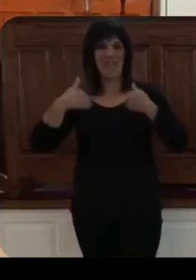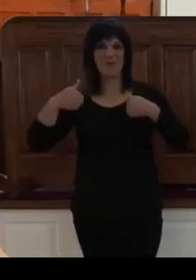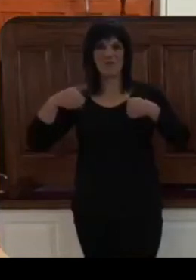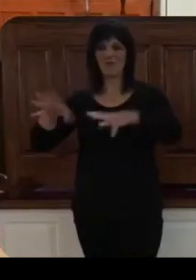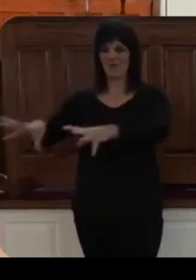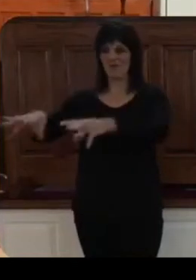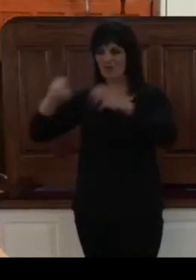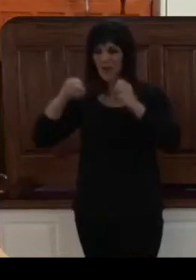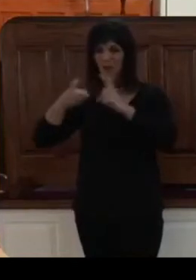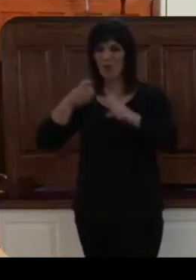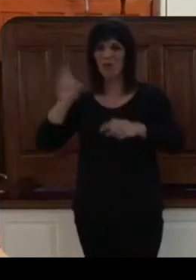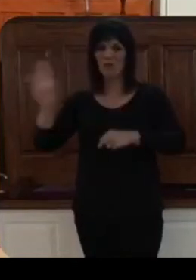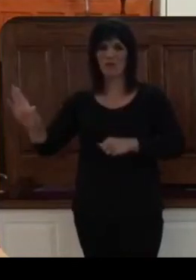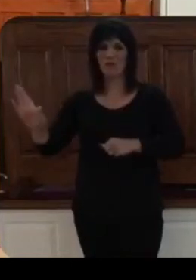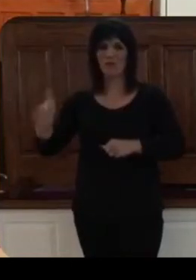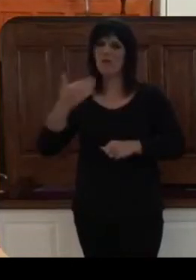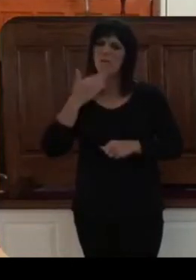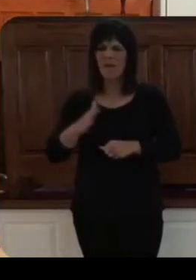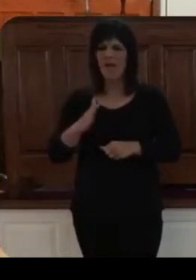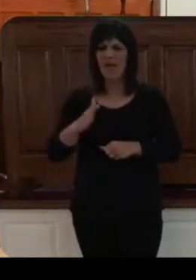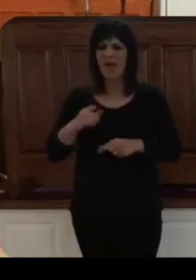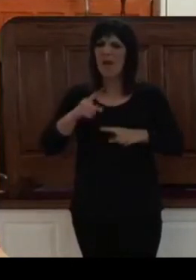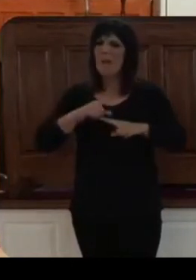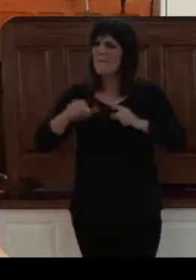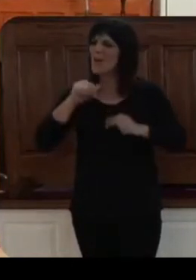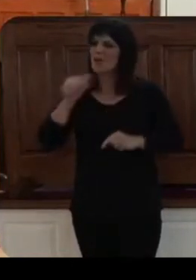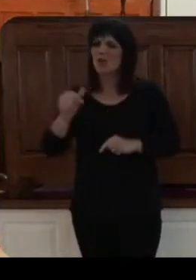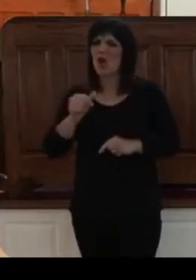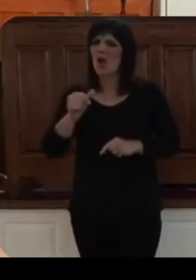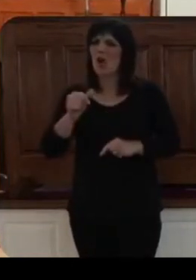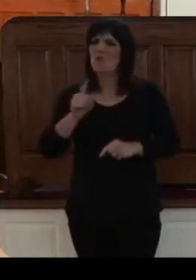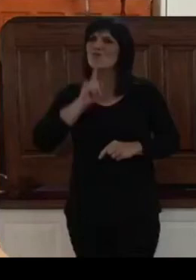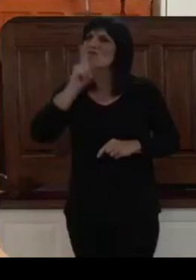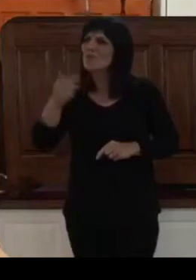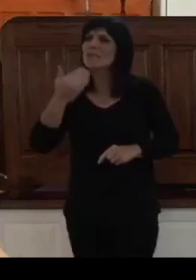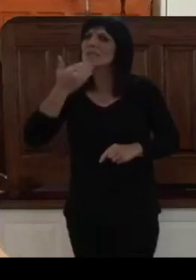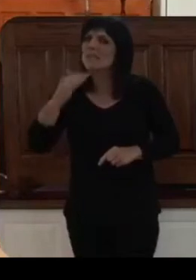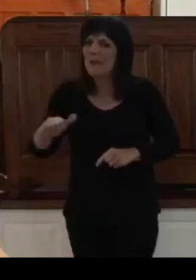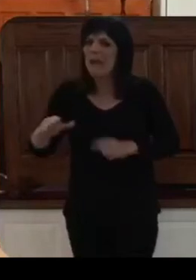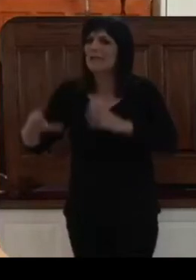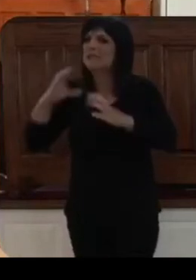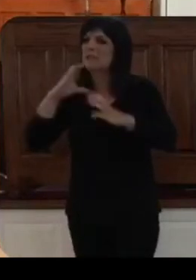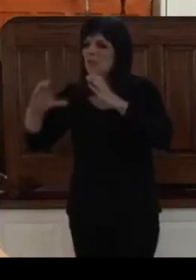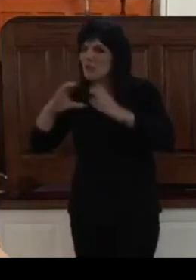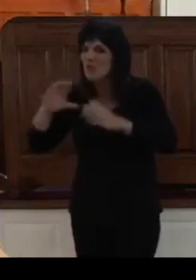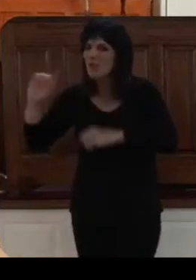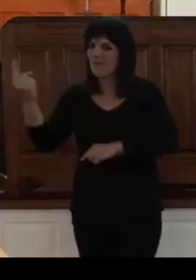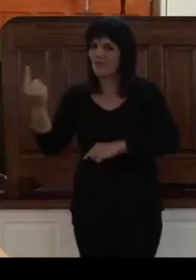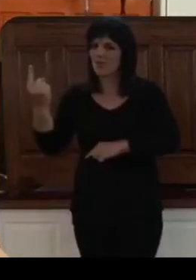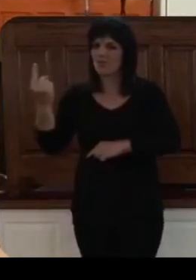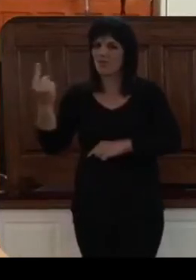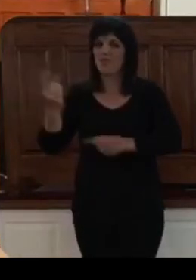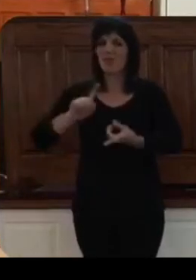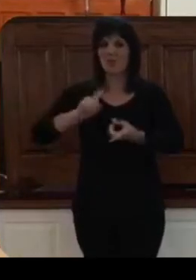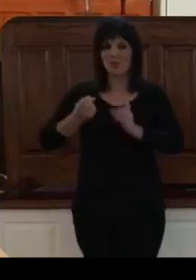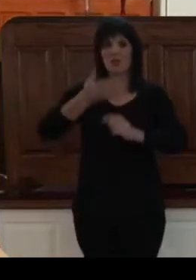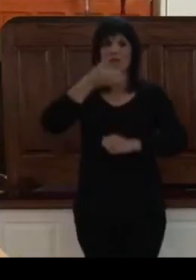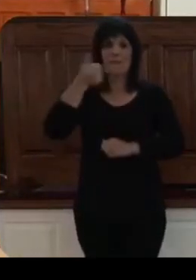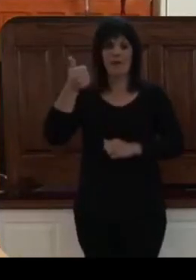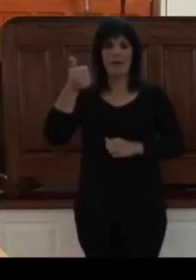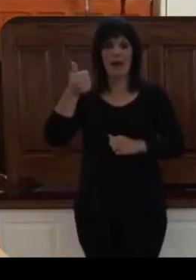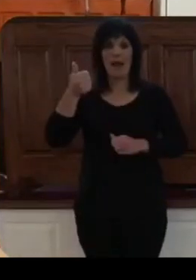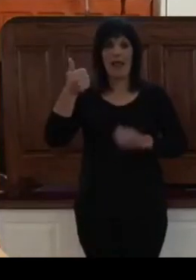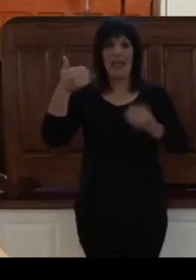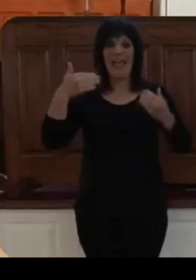but it's not as bad as he's really communicating in the early language. The participle actually translates better to having